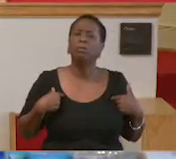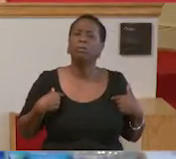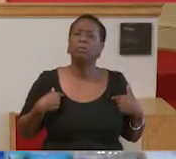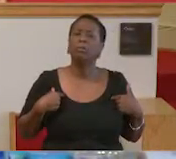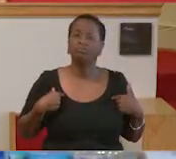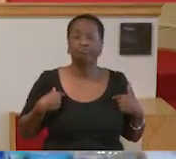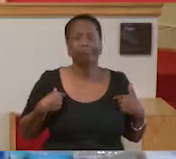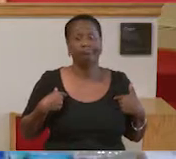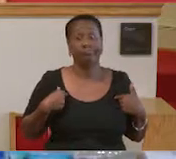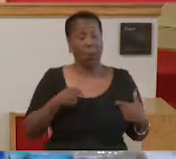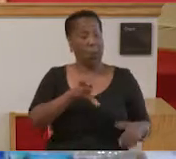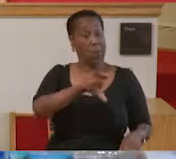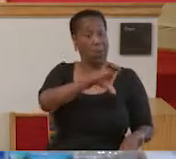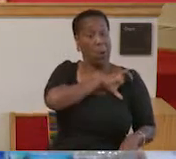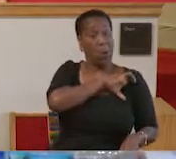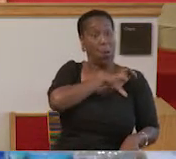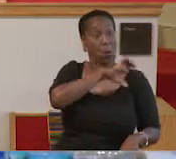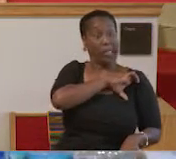when the police